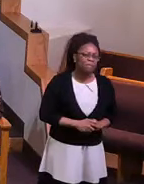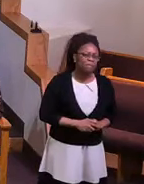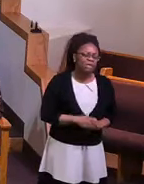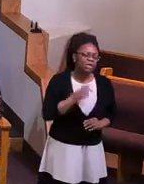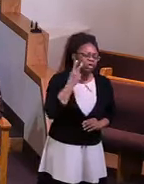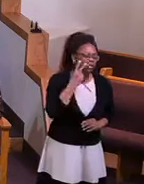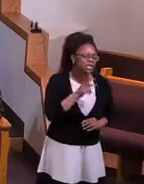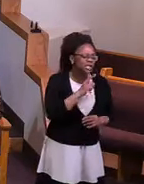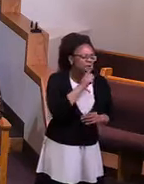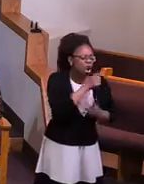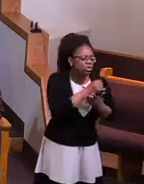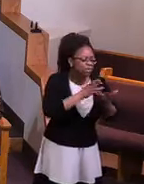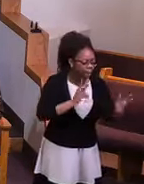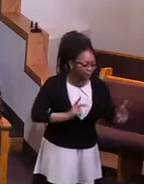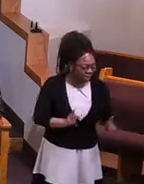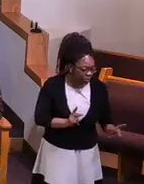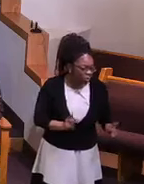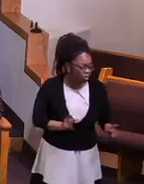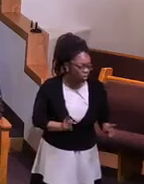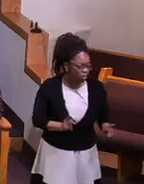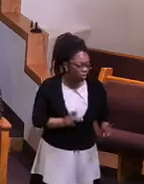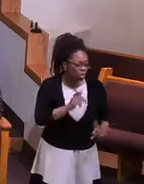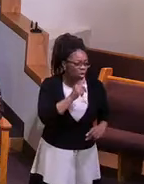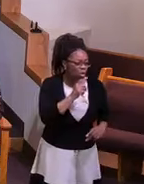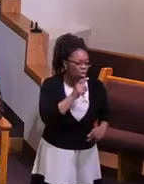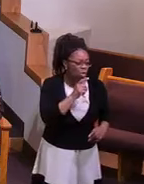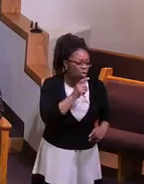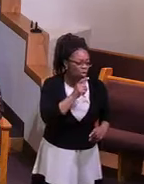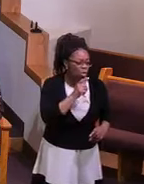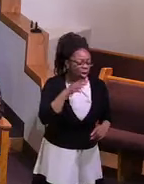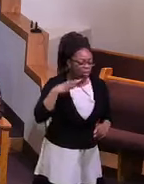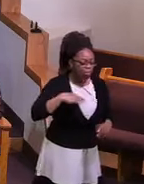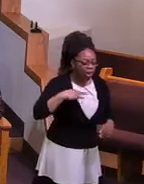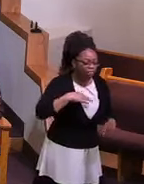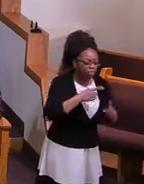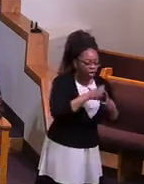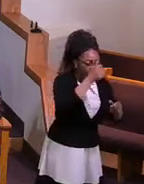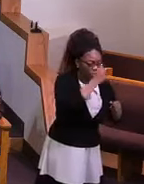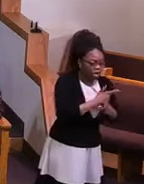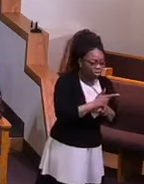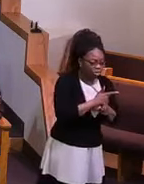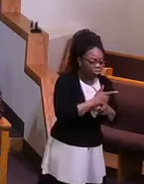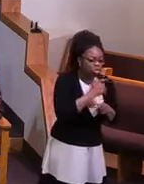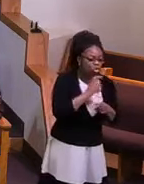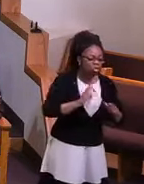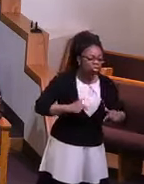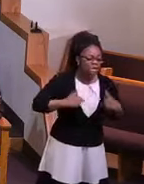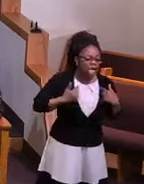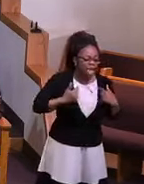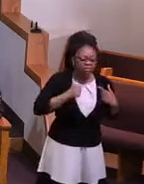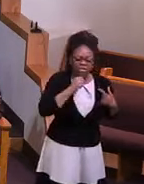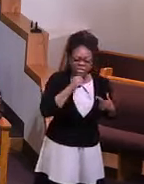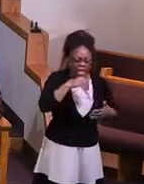See, there are some folks who profit from brothers whose lives are out of